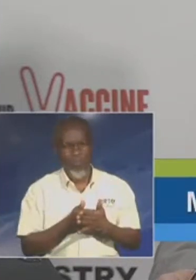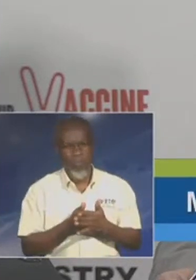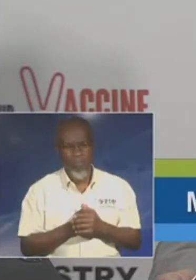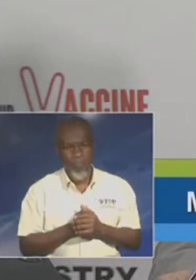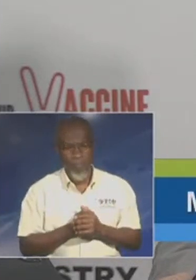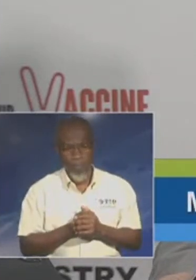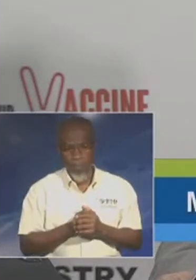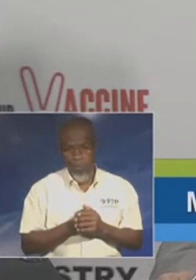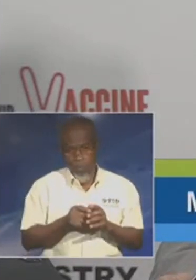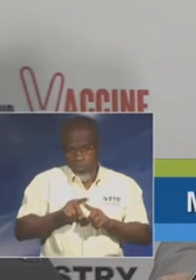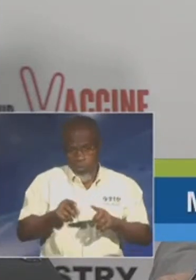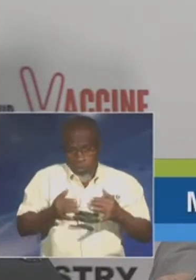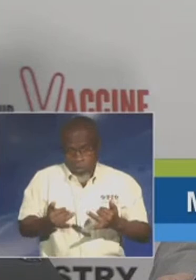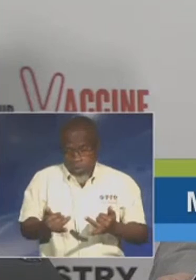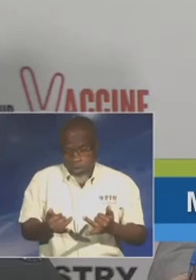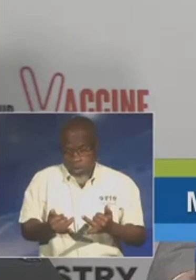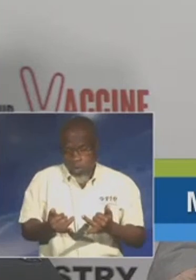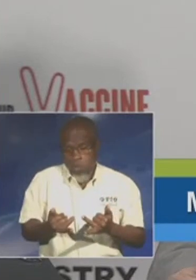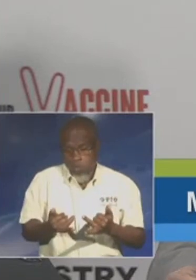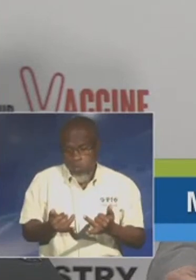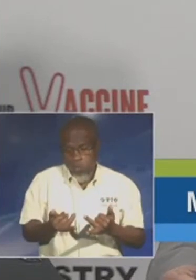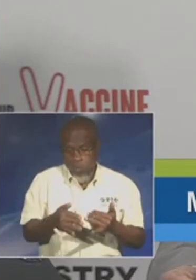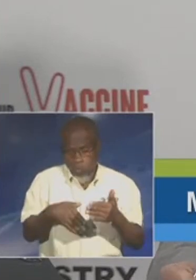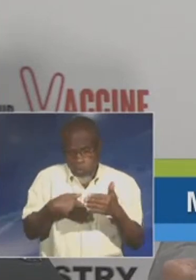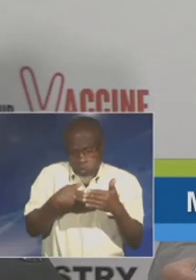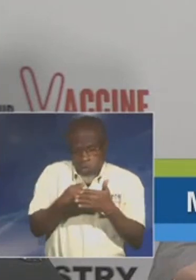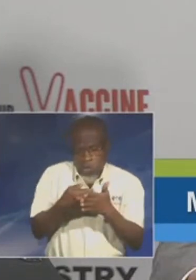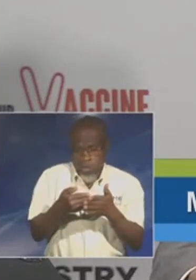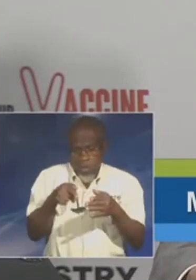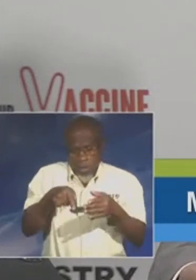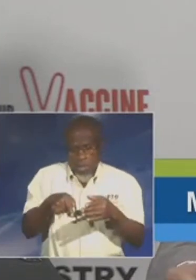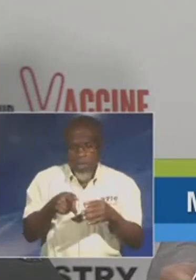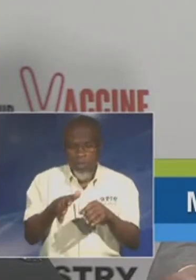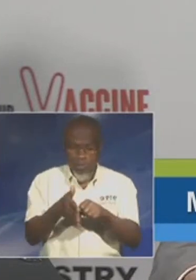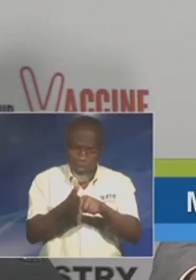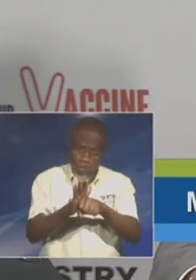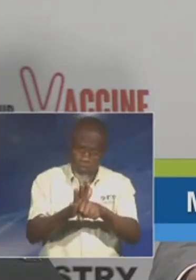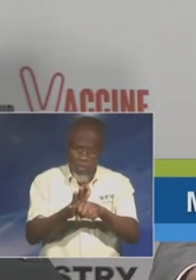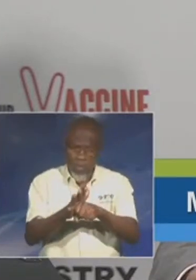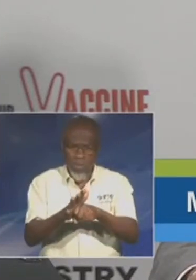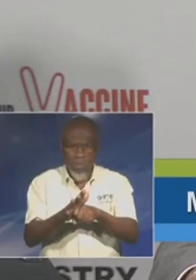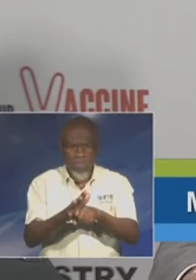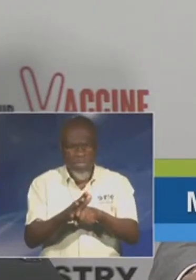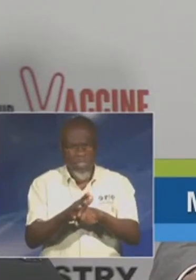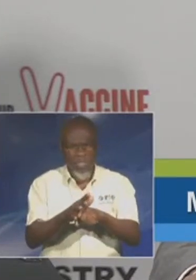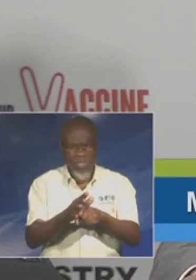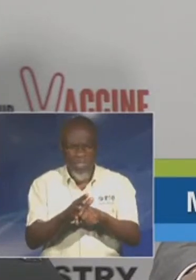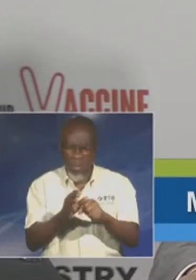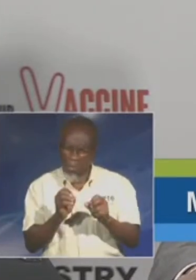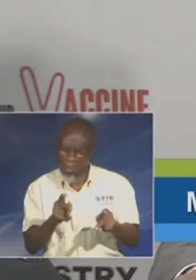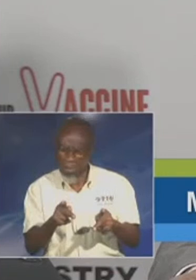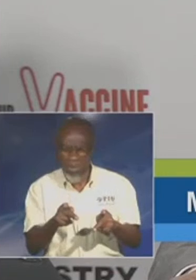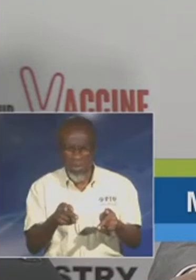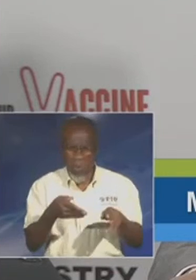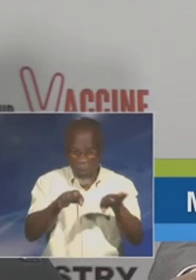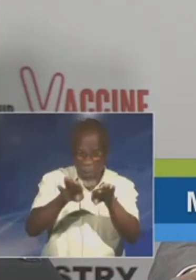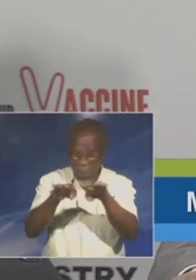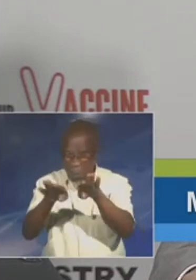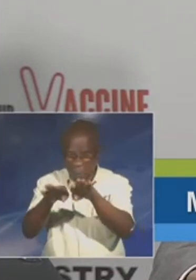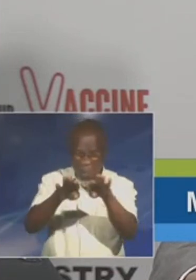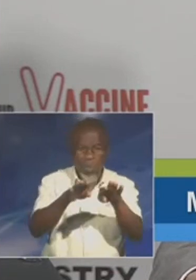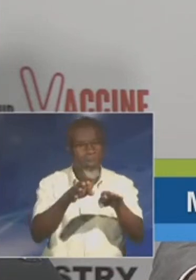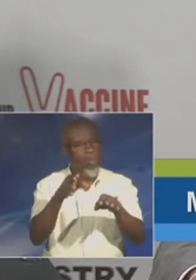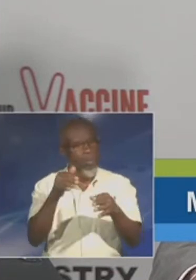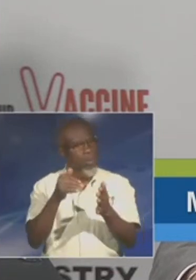But at this stage of the pandemic, the option of shutting down and keeping people away from work or away from